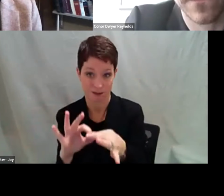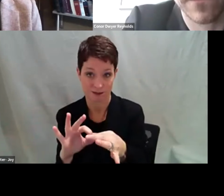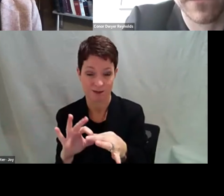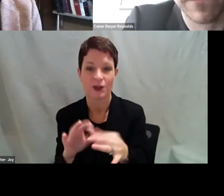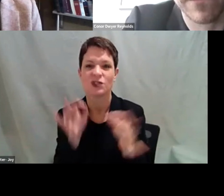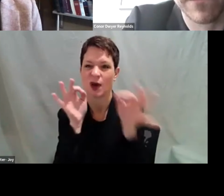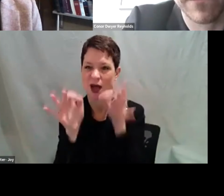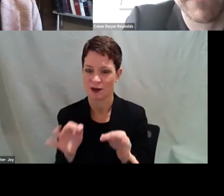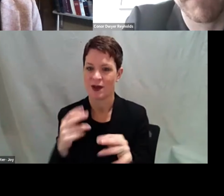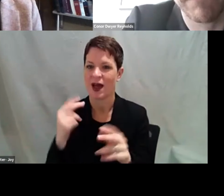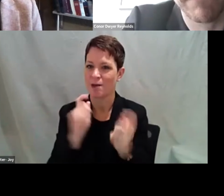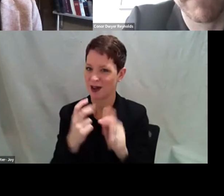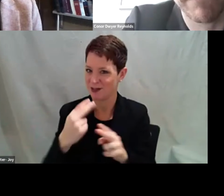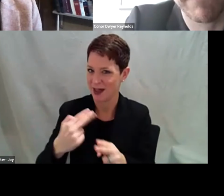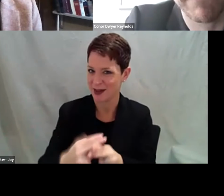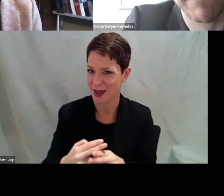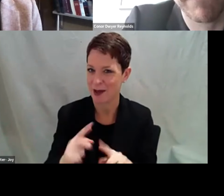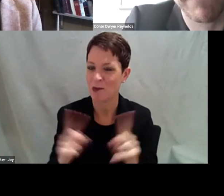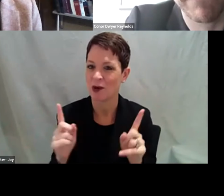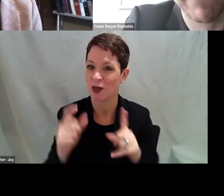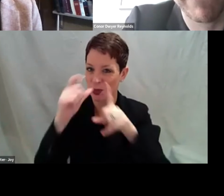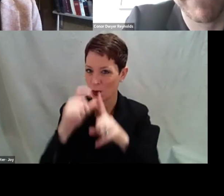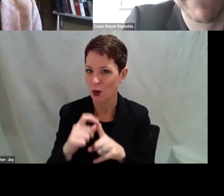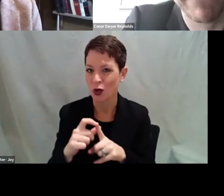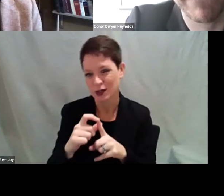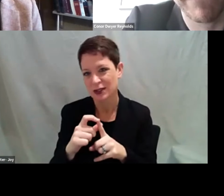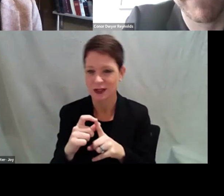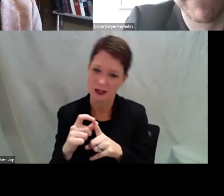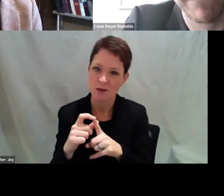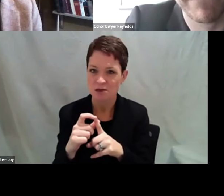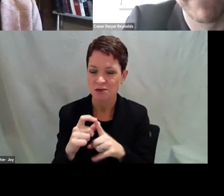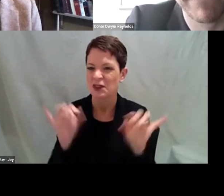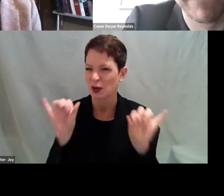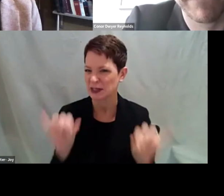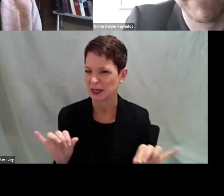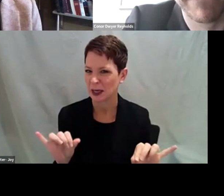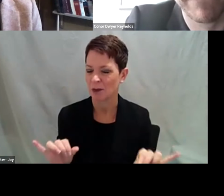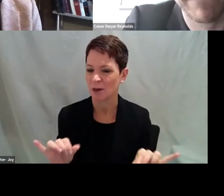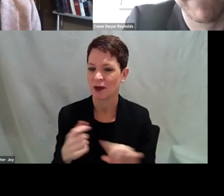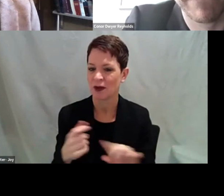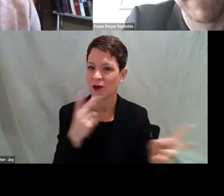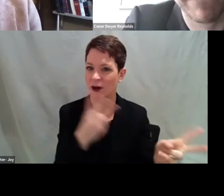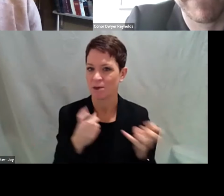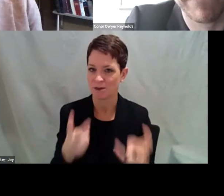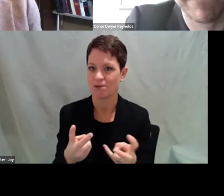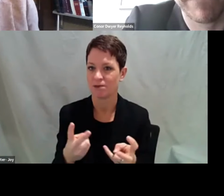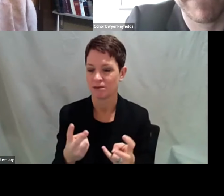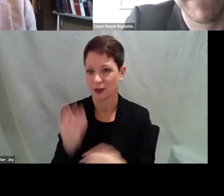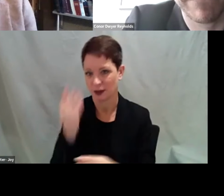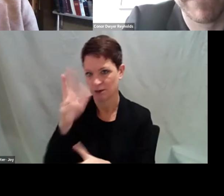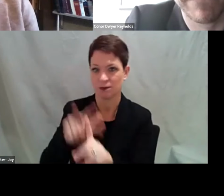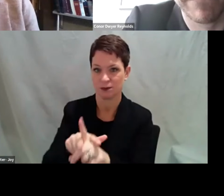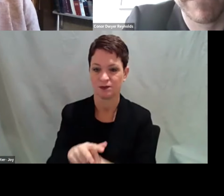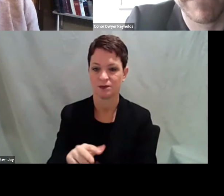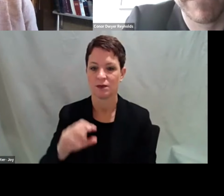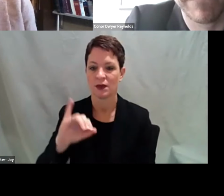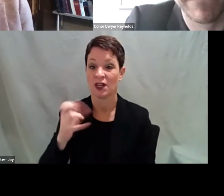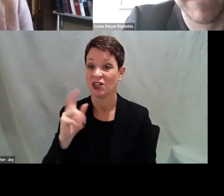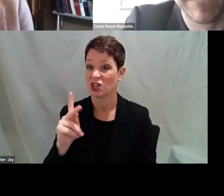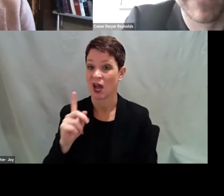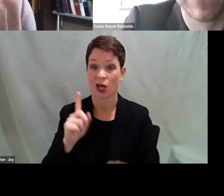modified the name, but largely the words remain the same taken from the pleading. Jack was not able